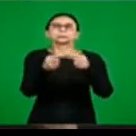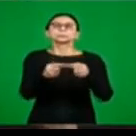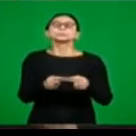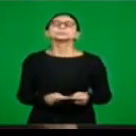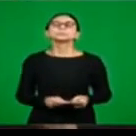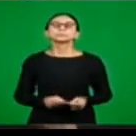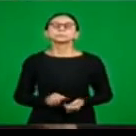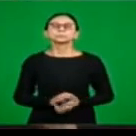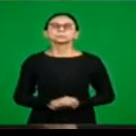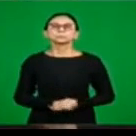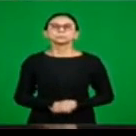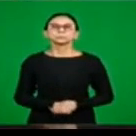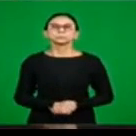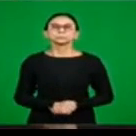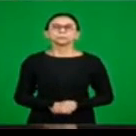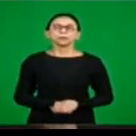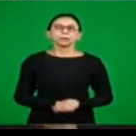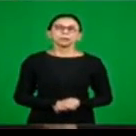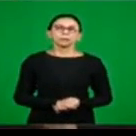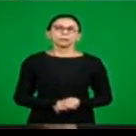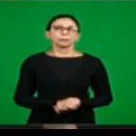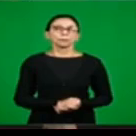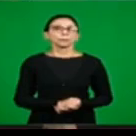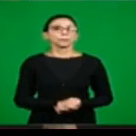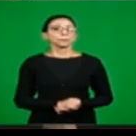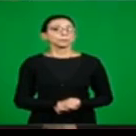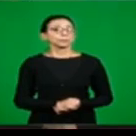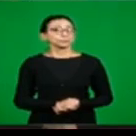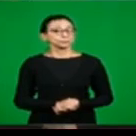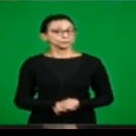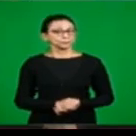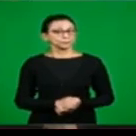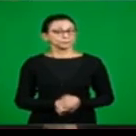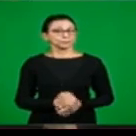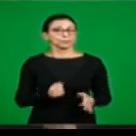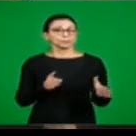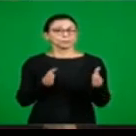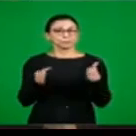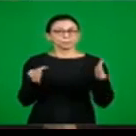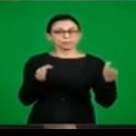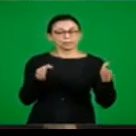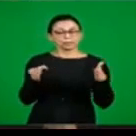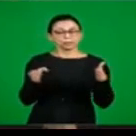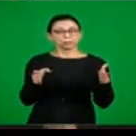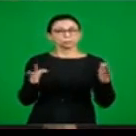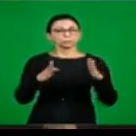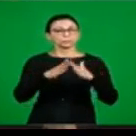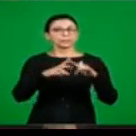to a moment in which the church lived